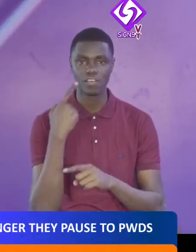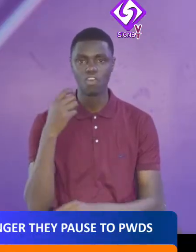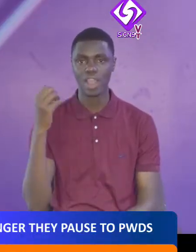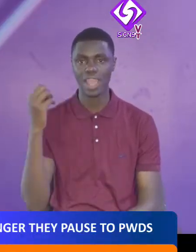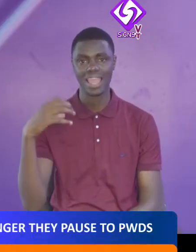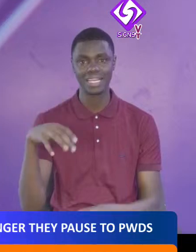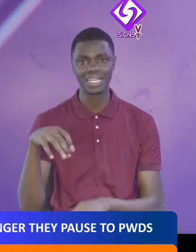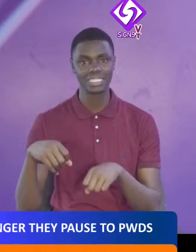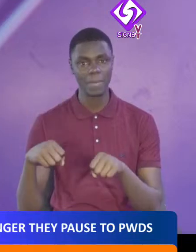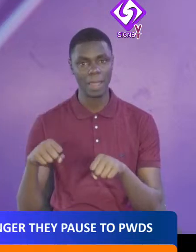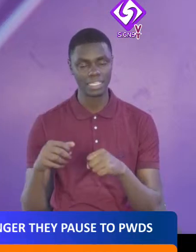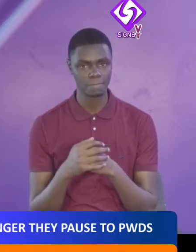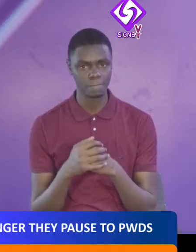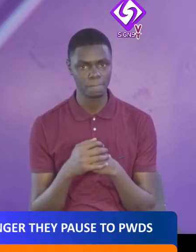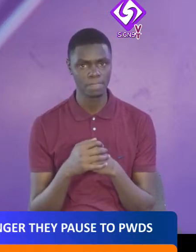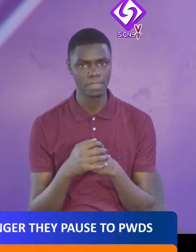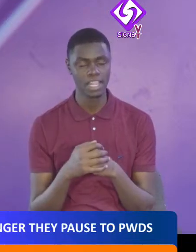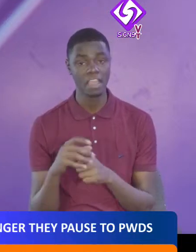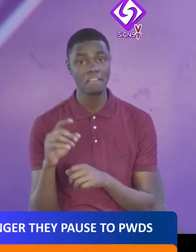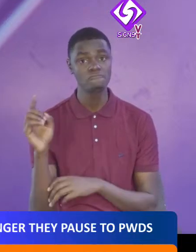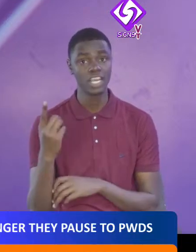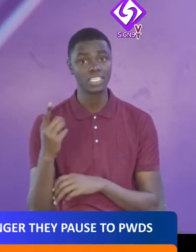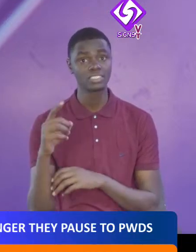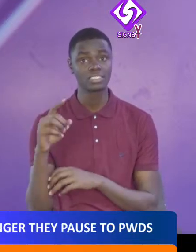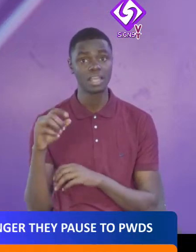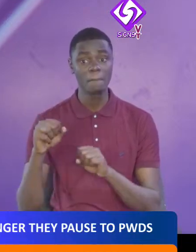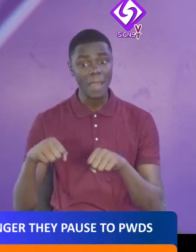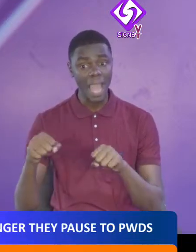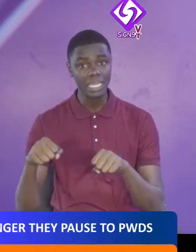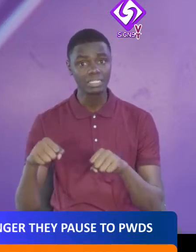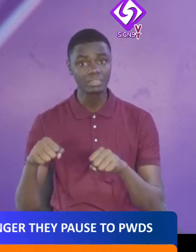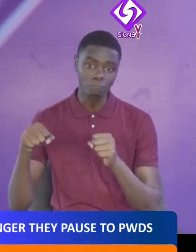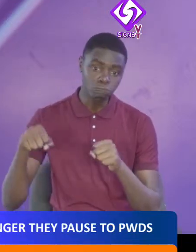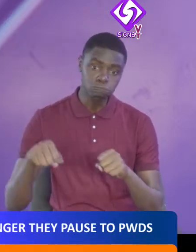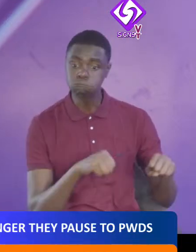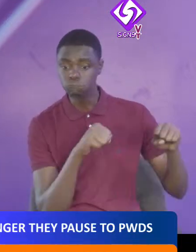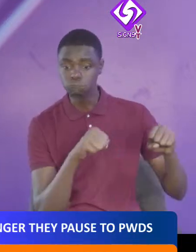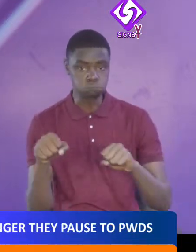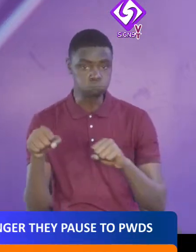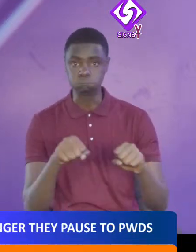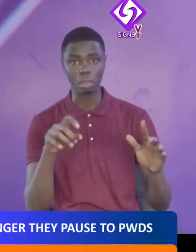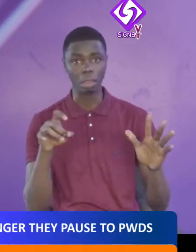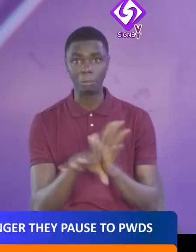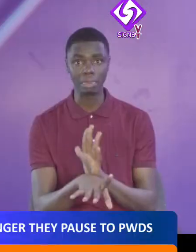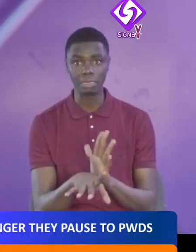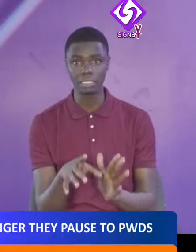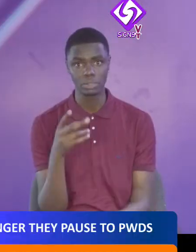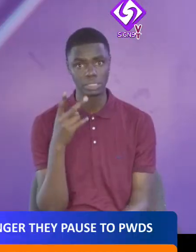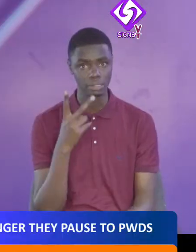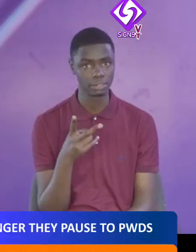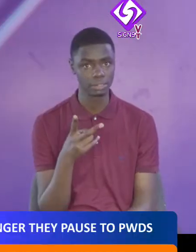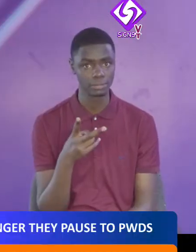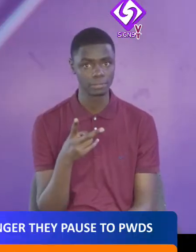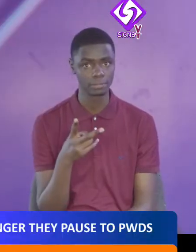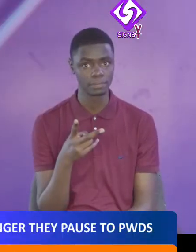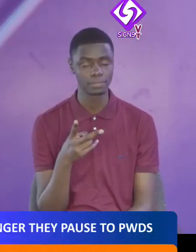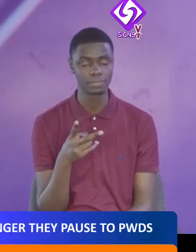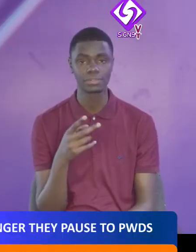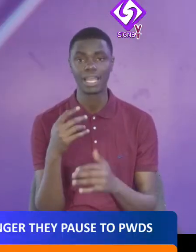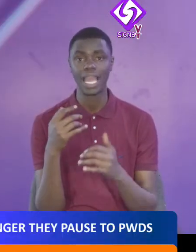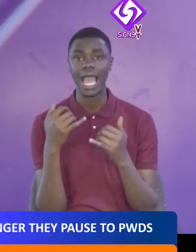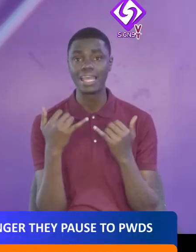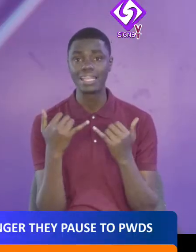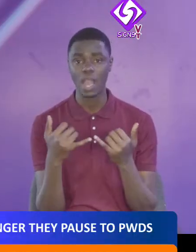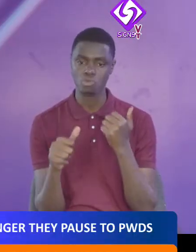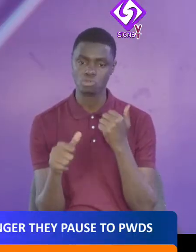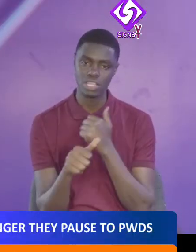bikes. First of all, those bikes are always driven badly in the first place. And now, add now the